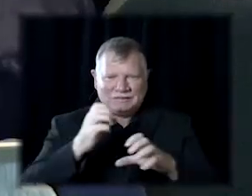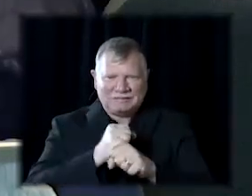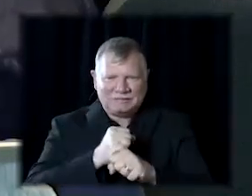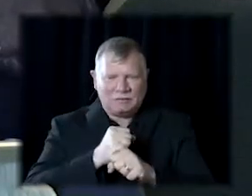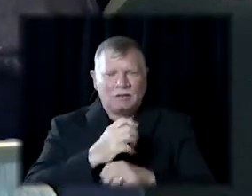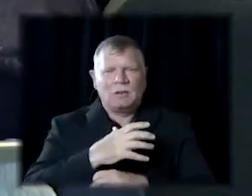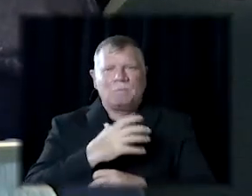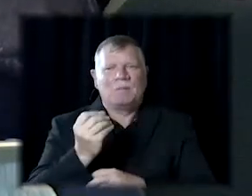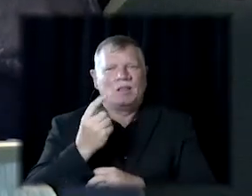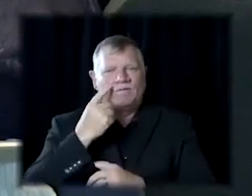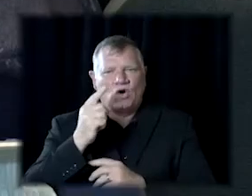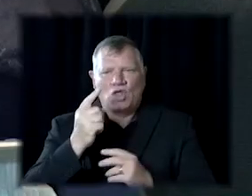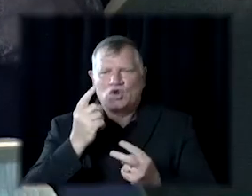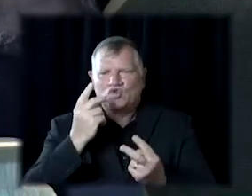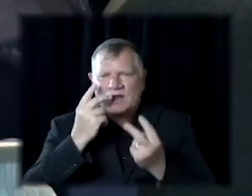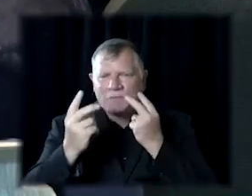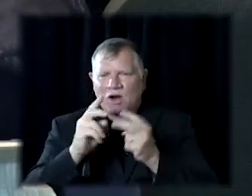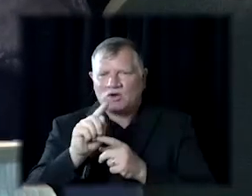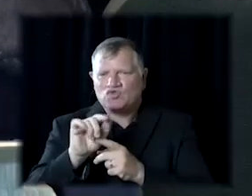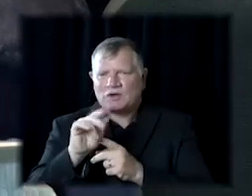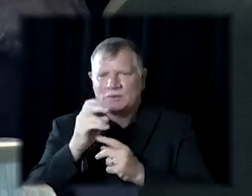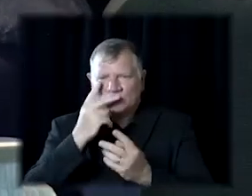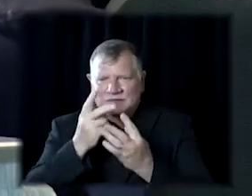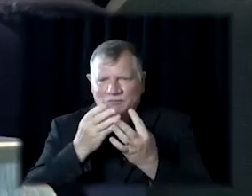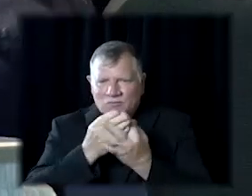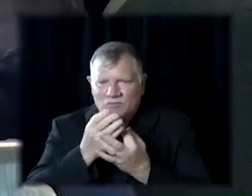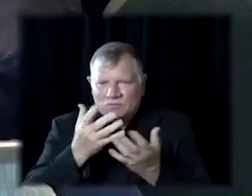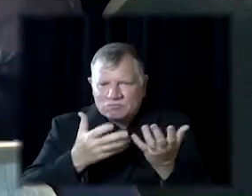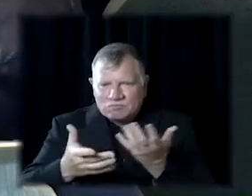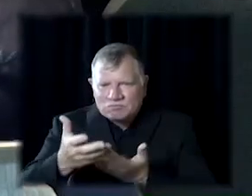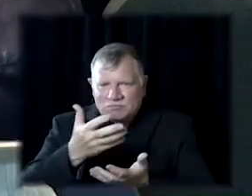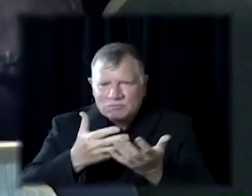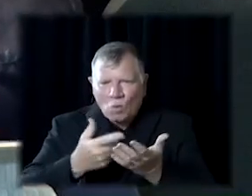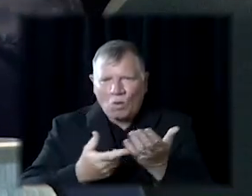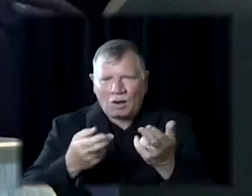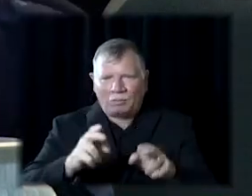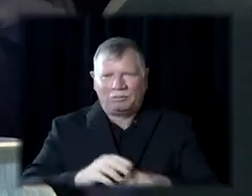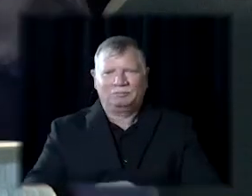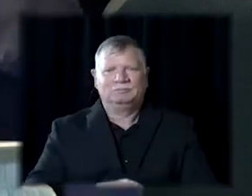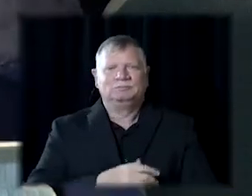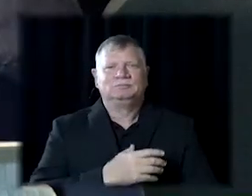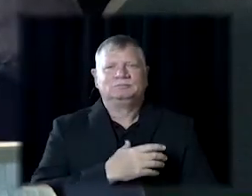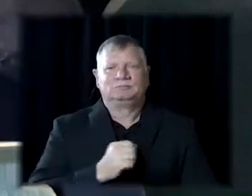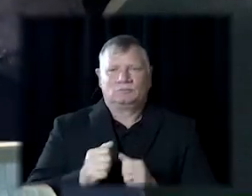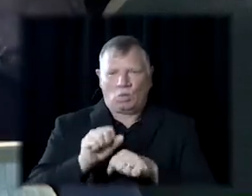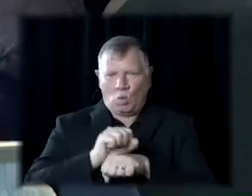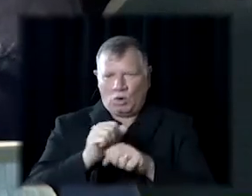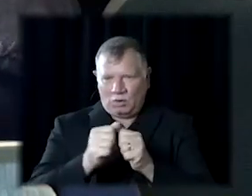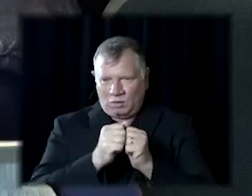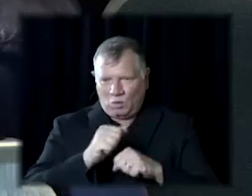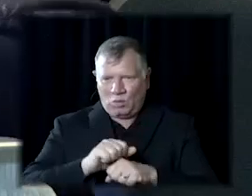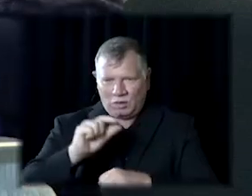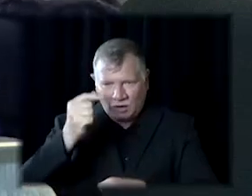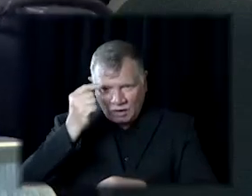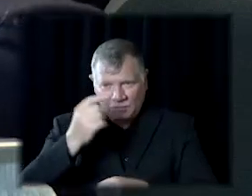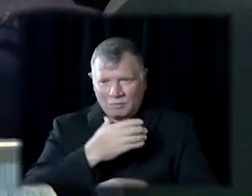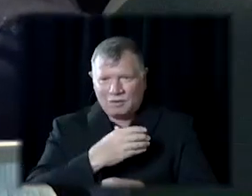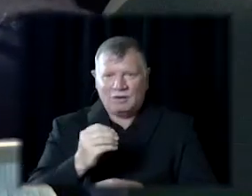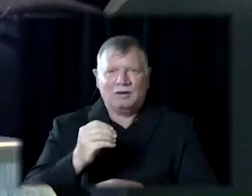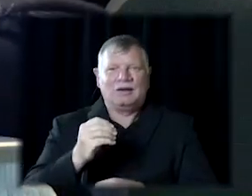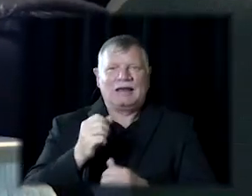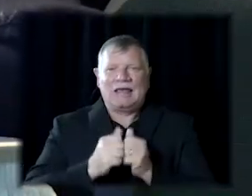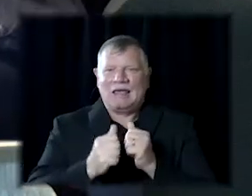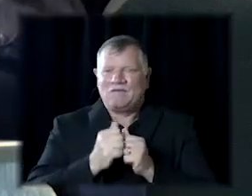big part of the transparency here. Above and beyond that, we've actually, with the help and support and collaboration of the government, gone into